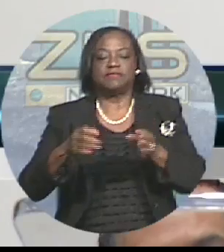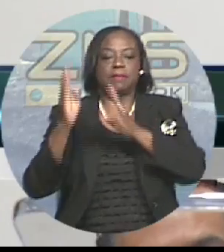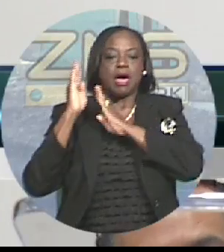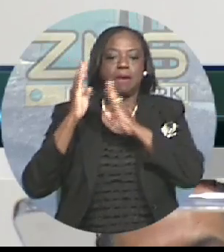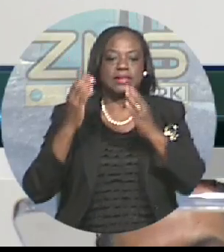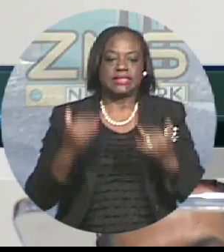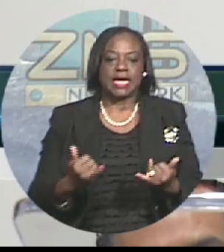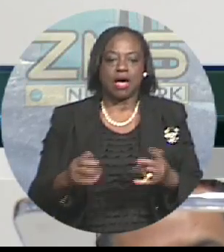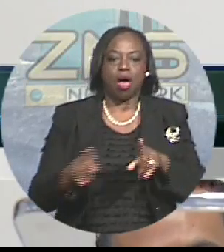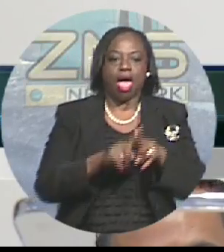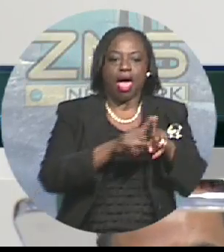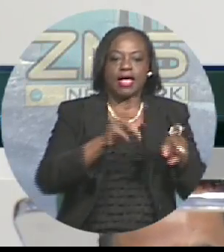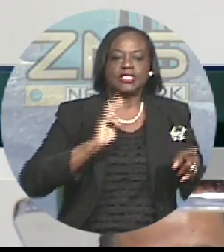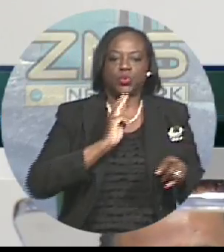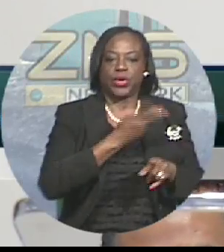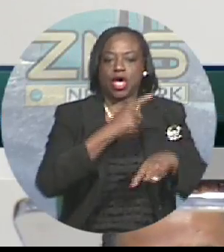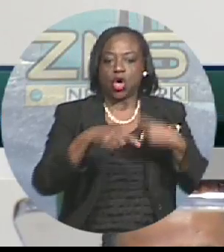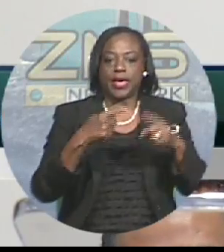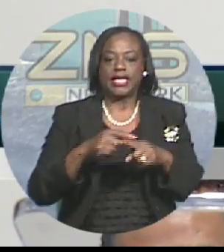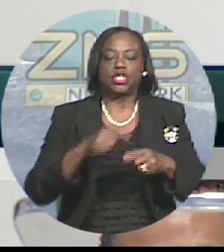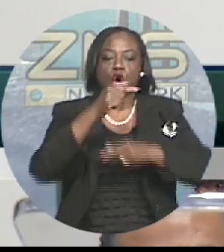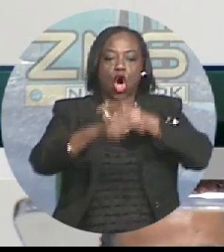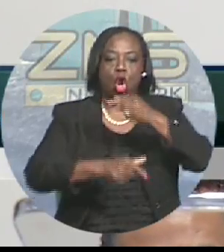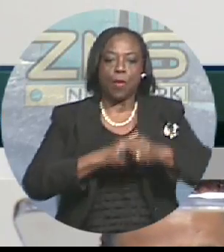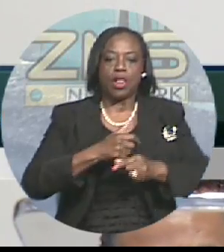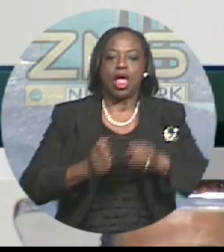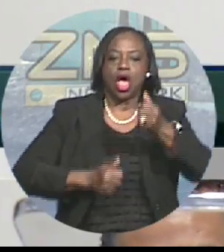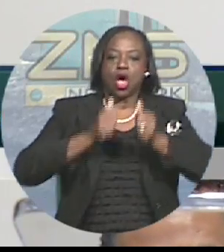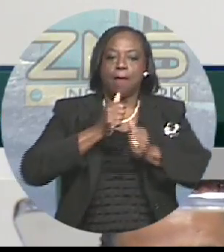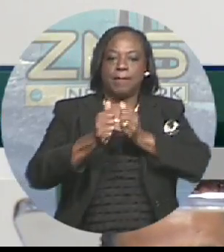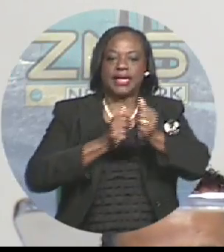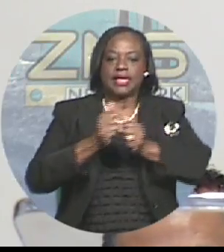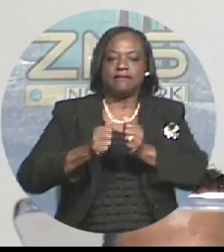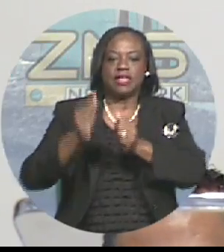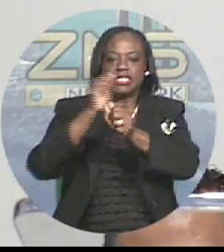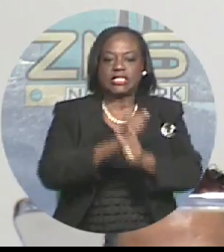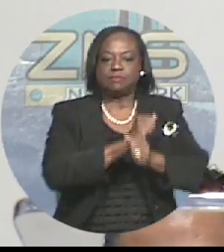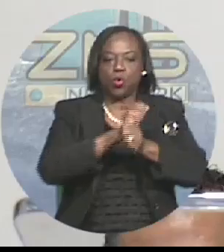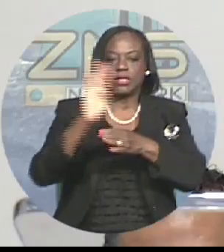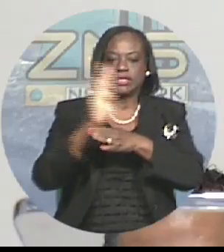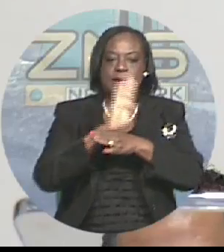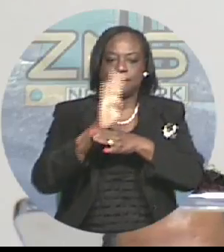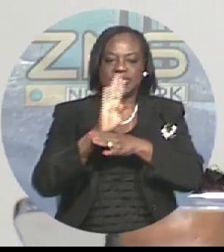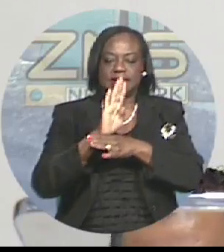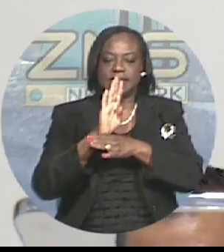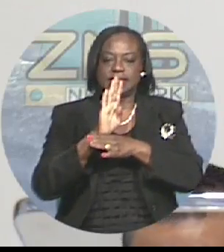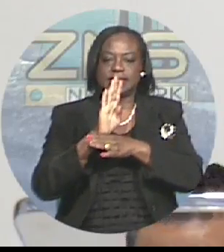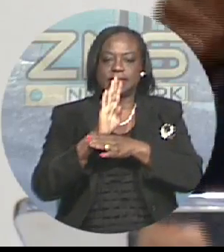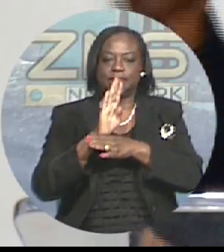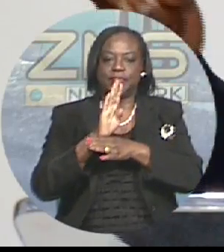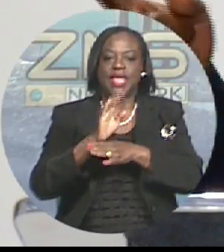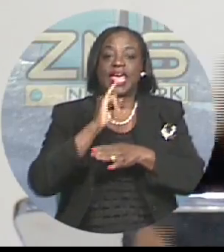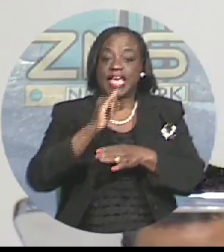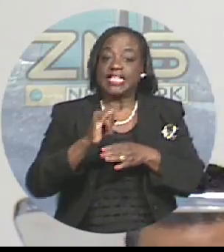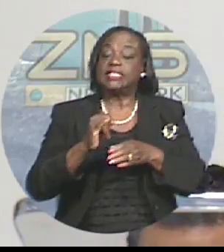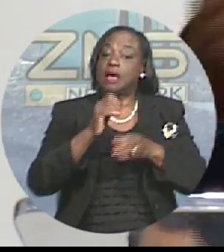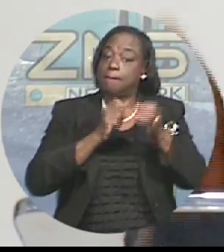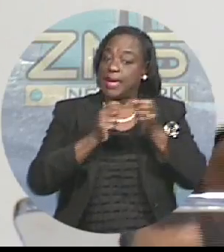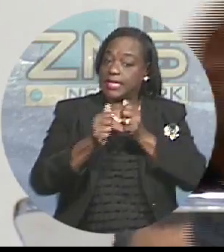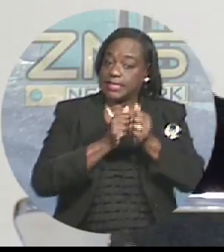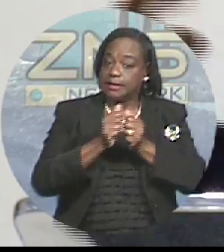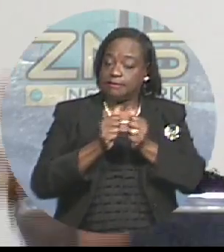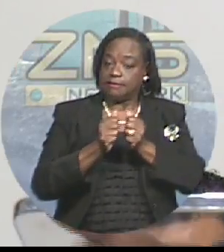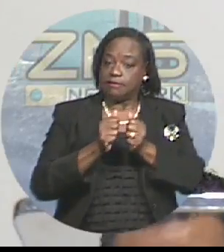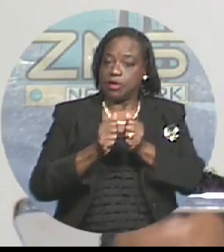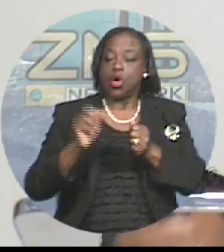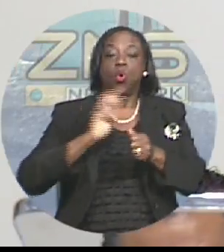into global competitive sports businesses, this is also competitive. Just like we